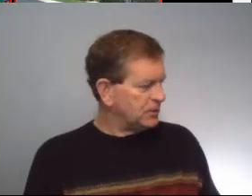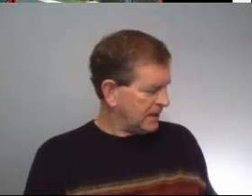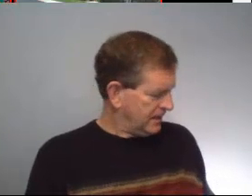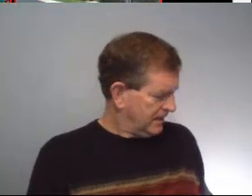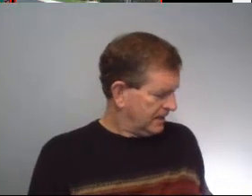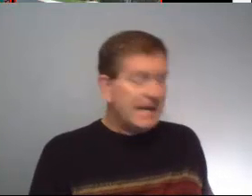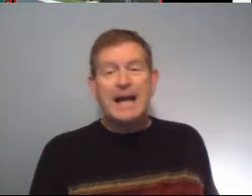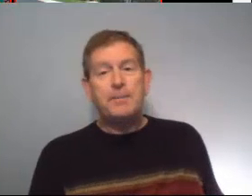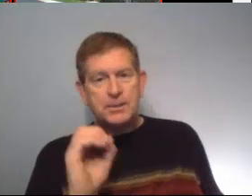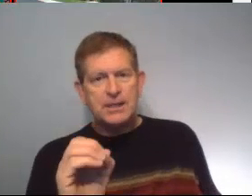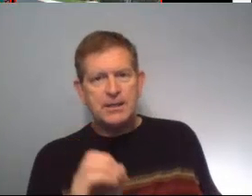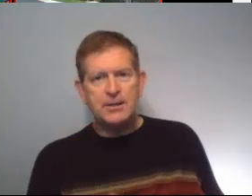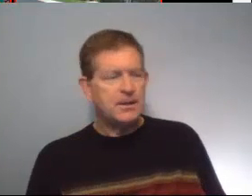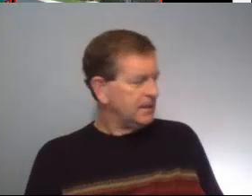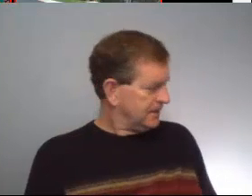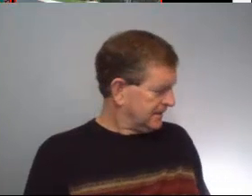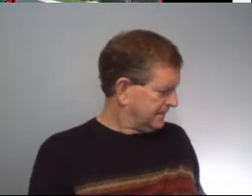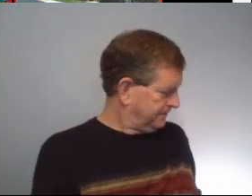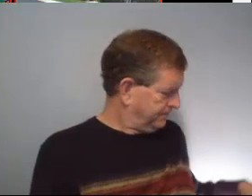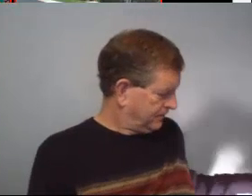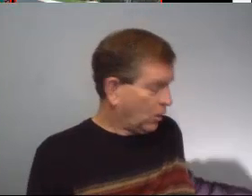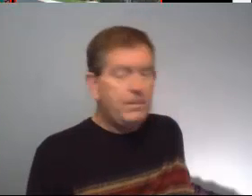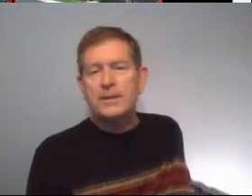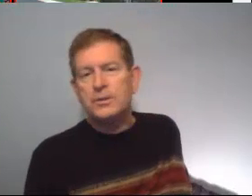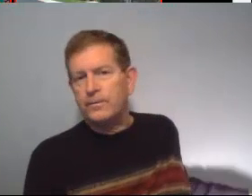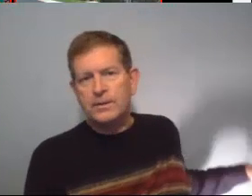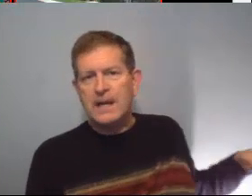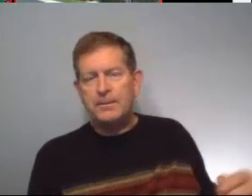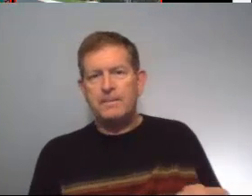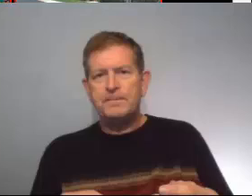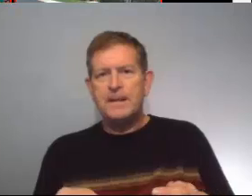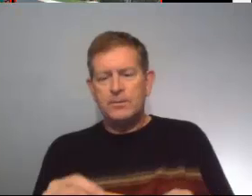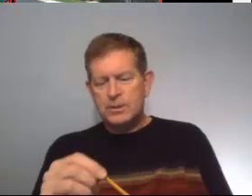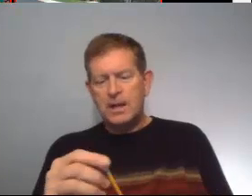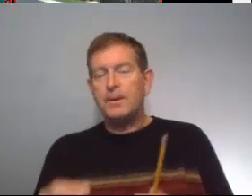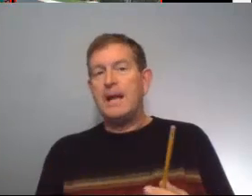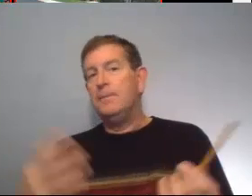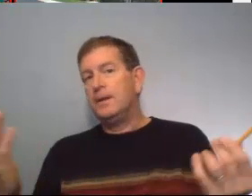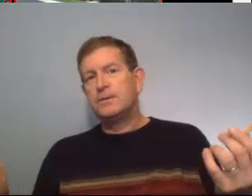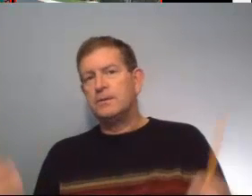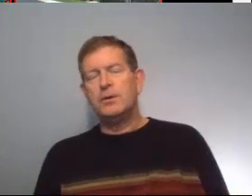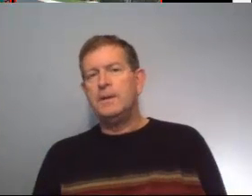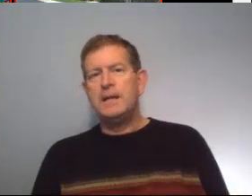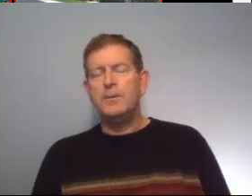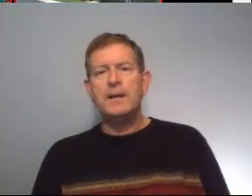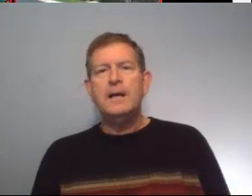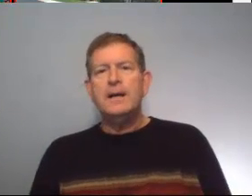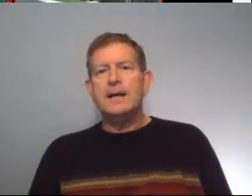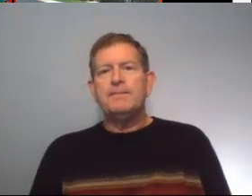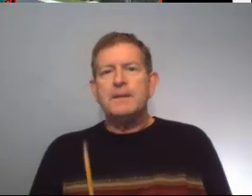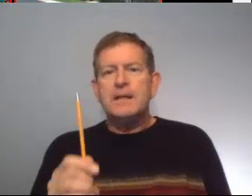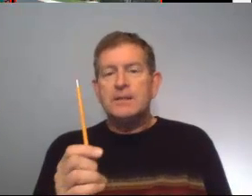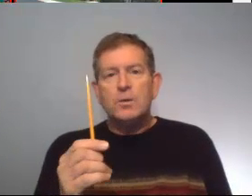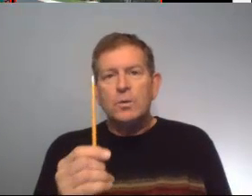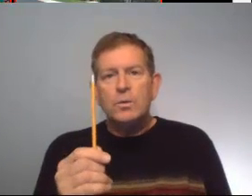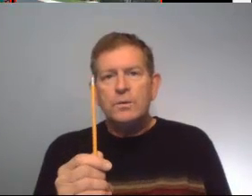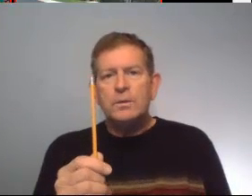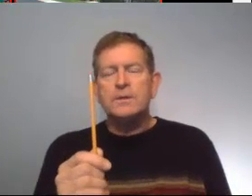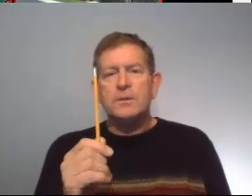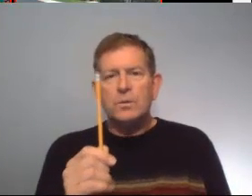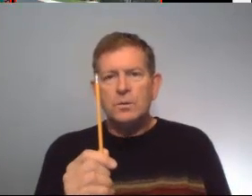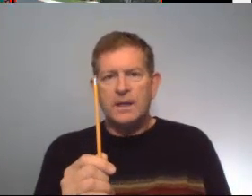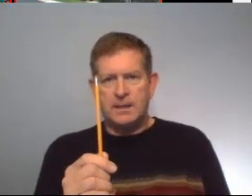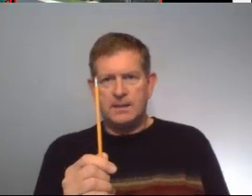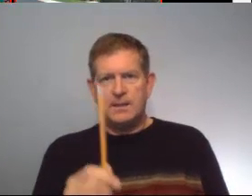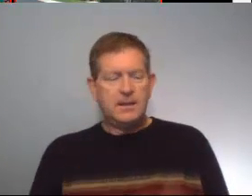indiscriminate, I should say, not a particular, pencil, for example. We're just talking about a pencil. It could be anyone. Is it un